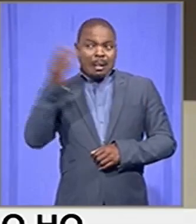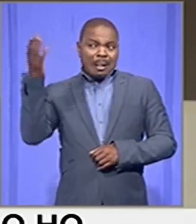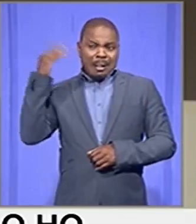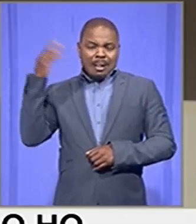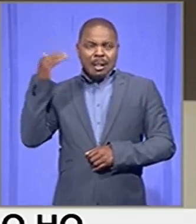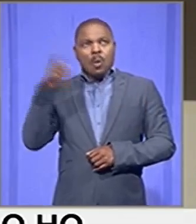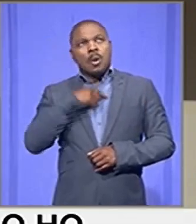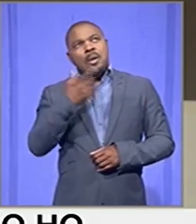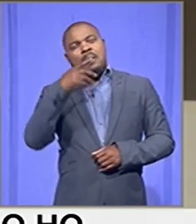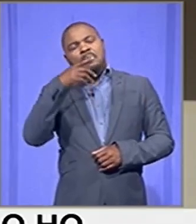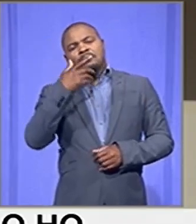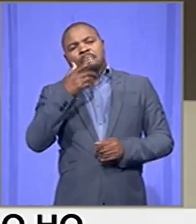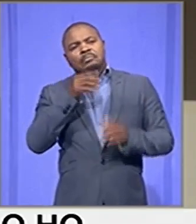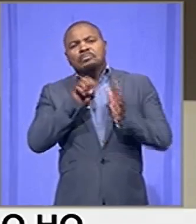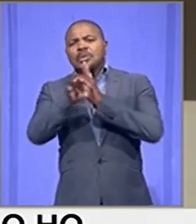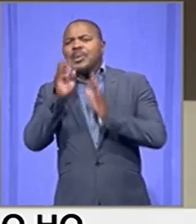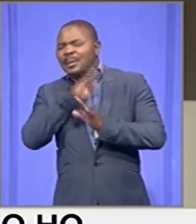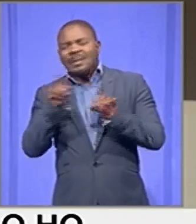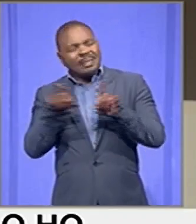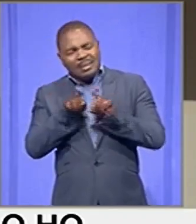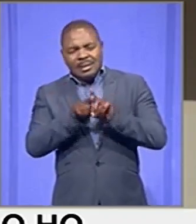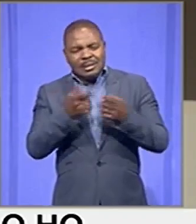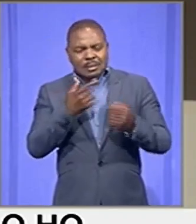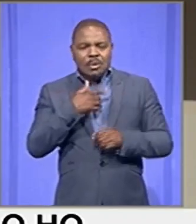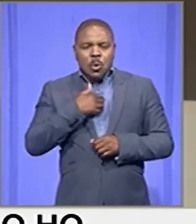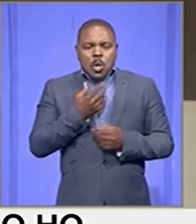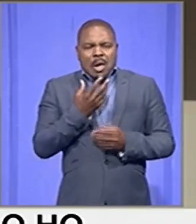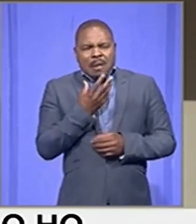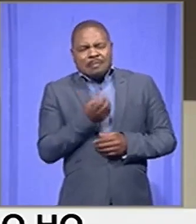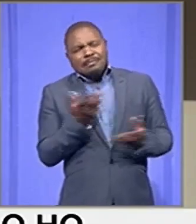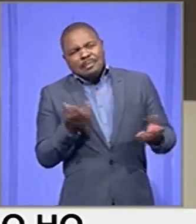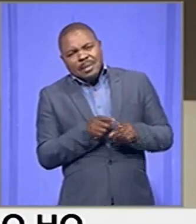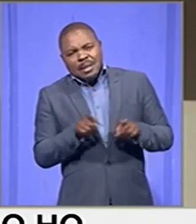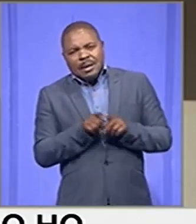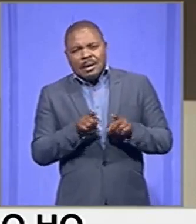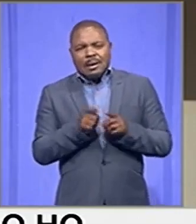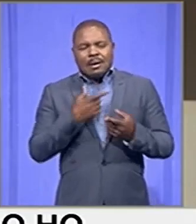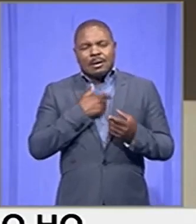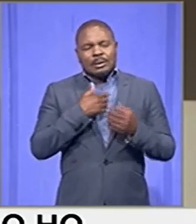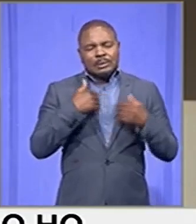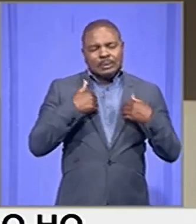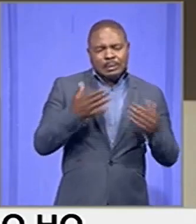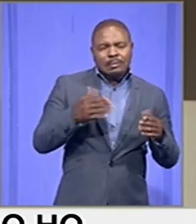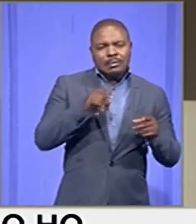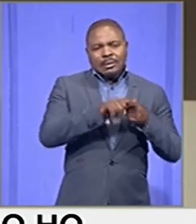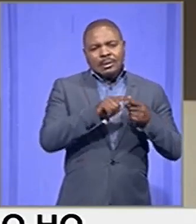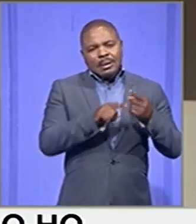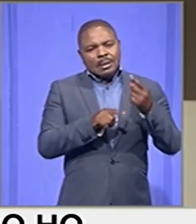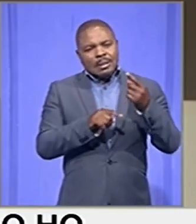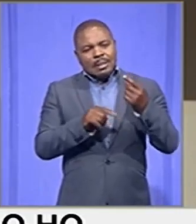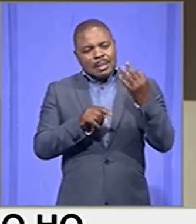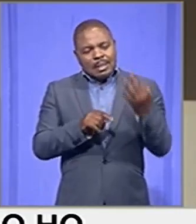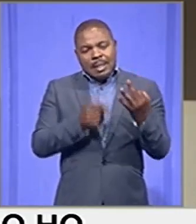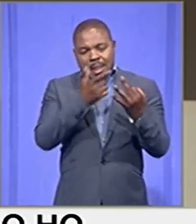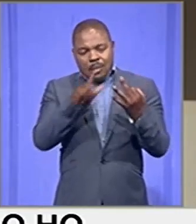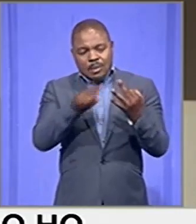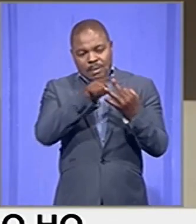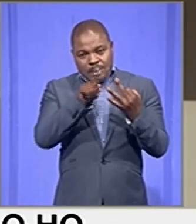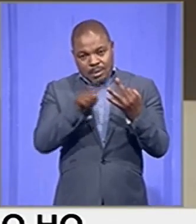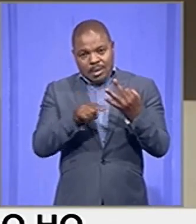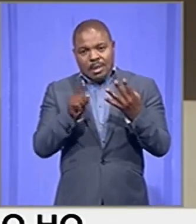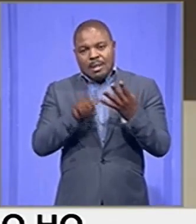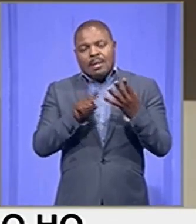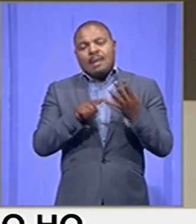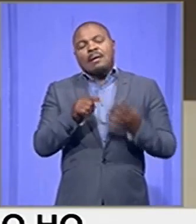doing podcasts, but the new element is podcasting. So we're kind of spearheading, pioneering with 3 of our languages, 4 of our radio